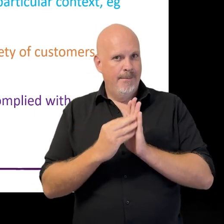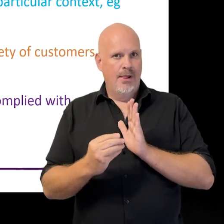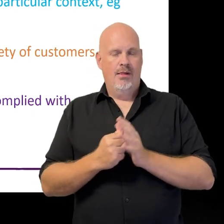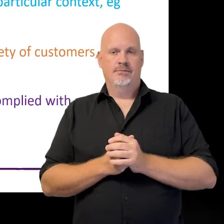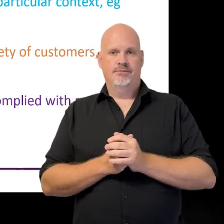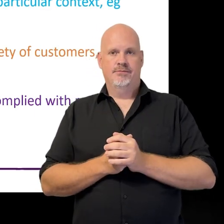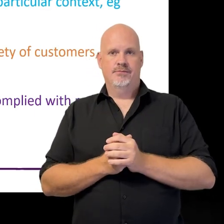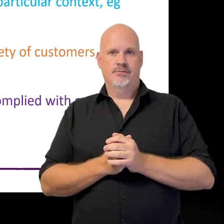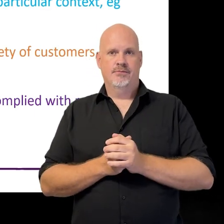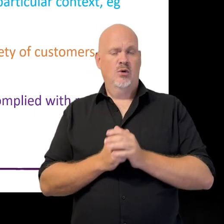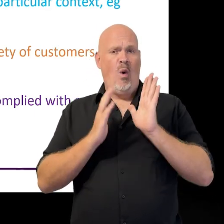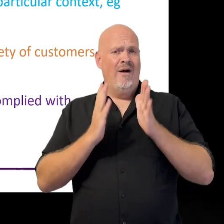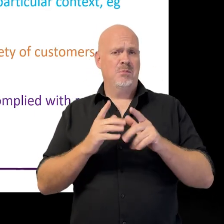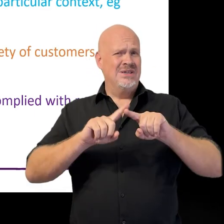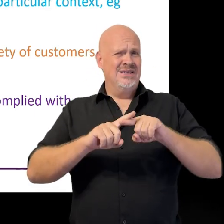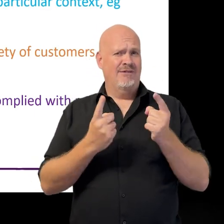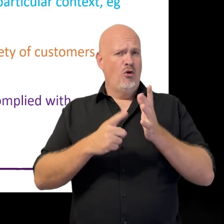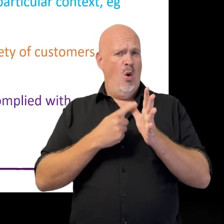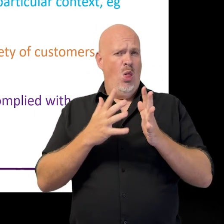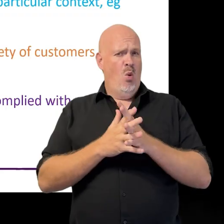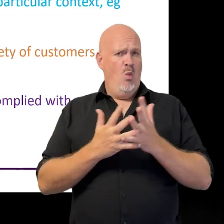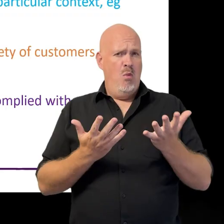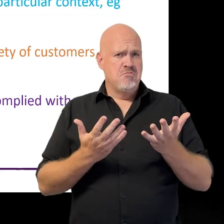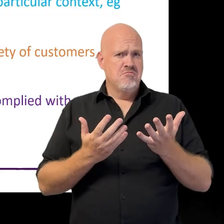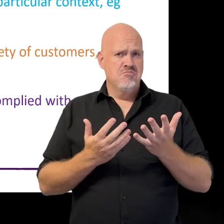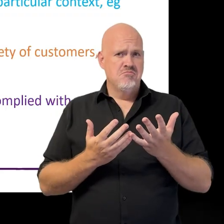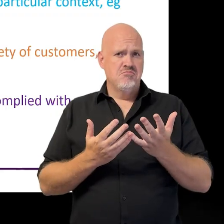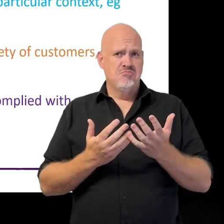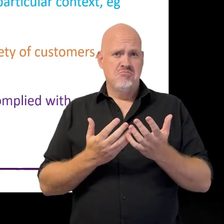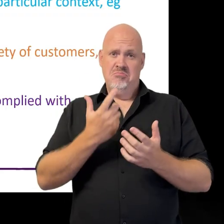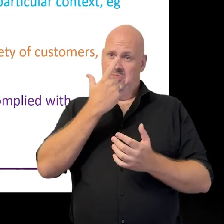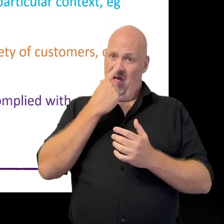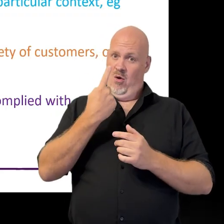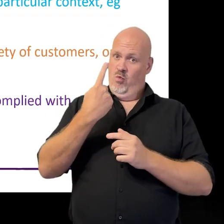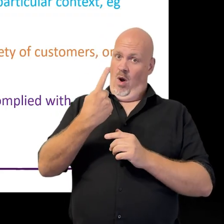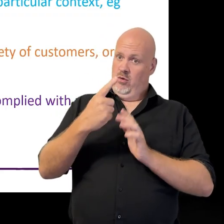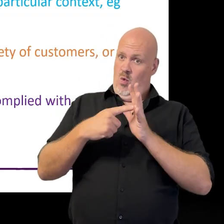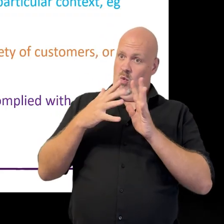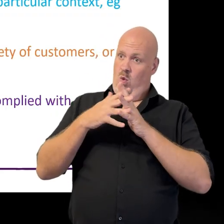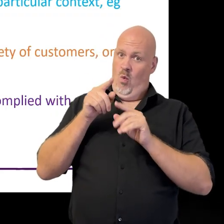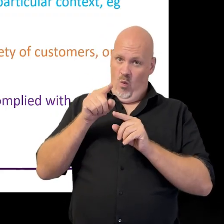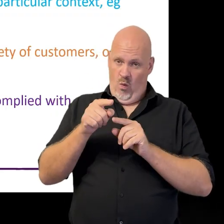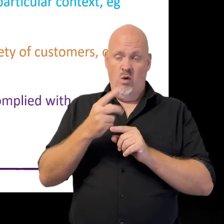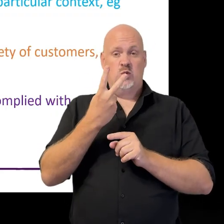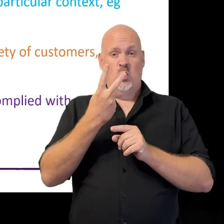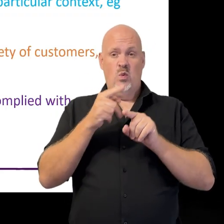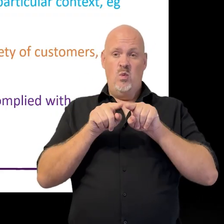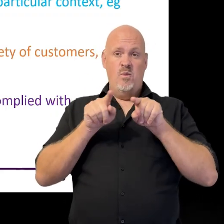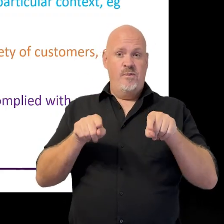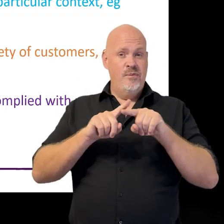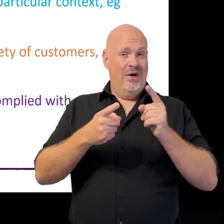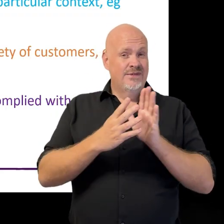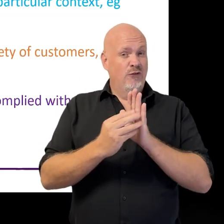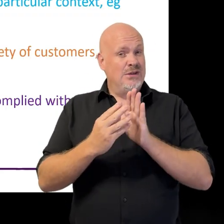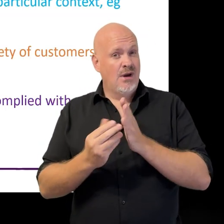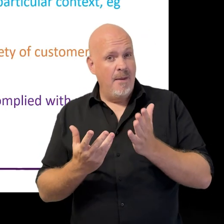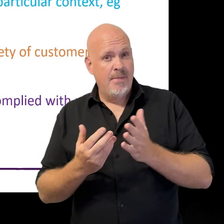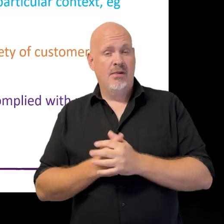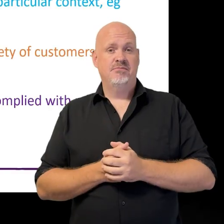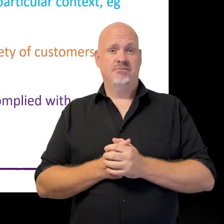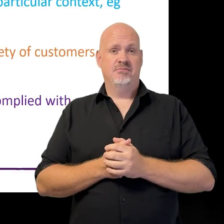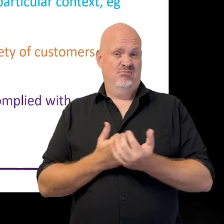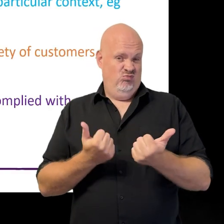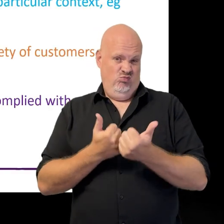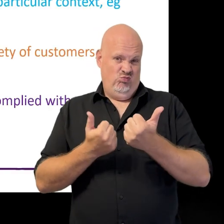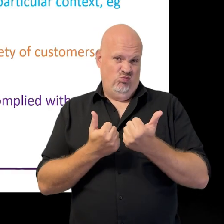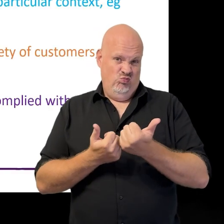data law, if you've managed sensitive data, maybe you've complied with something, you've avoided a leak, you've handled data in a certain